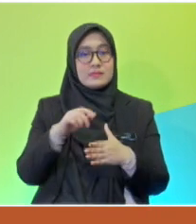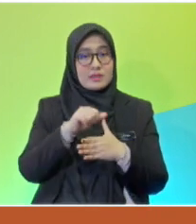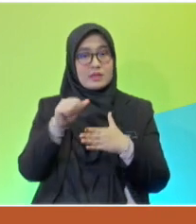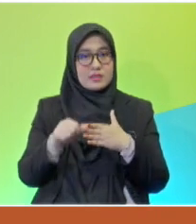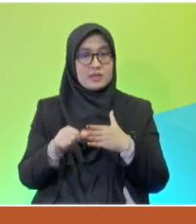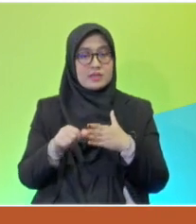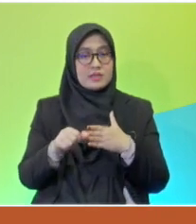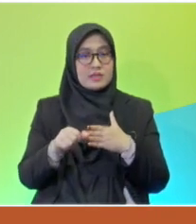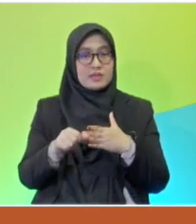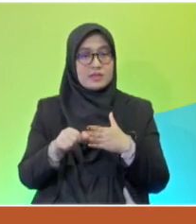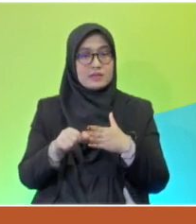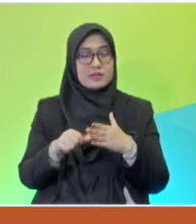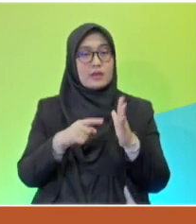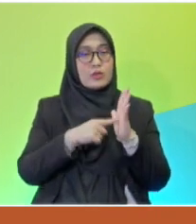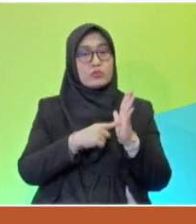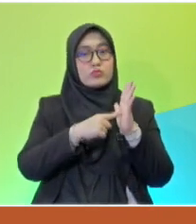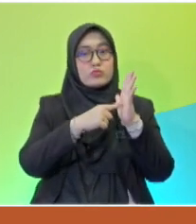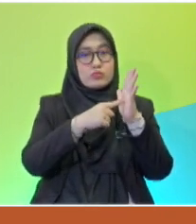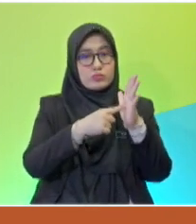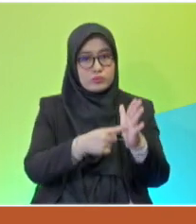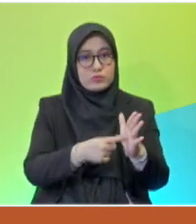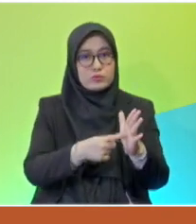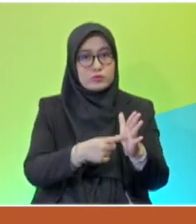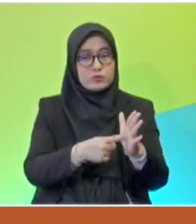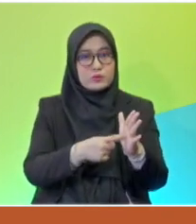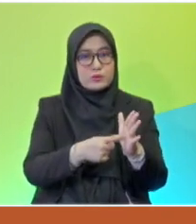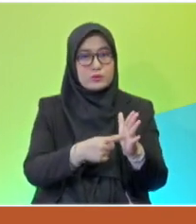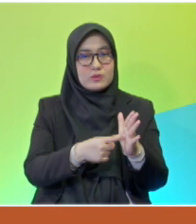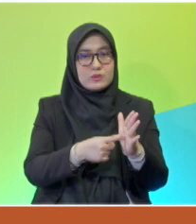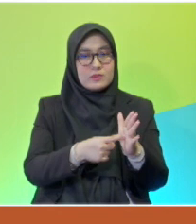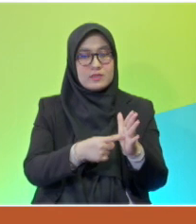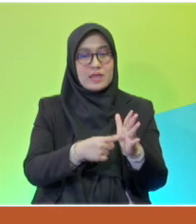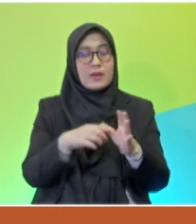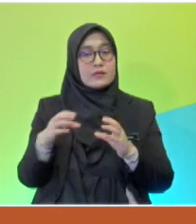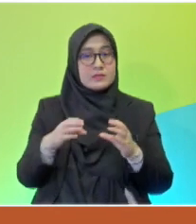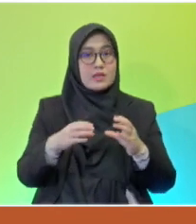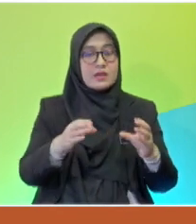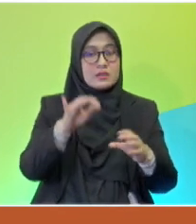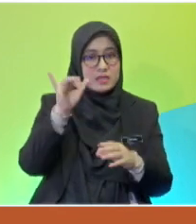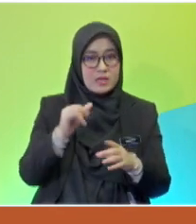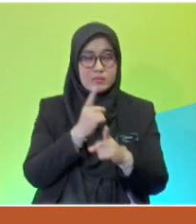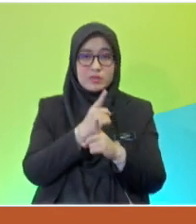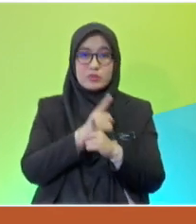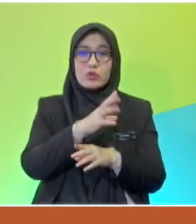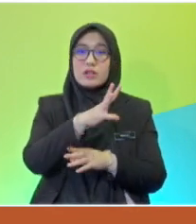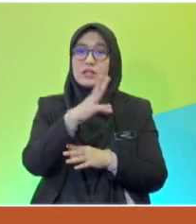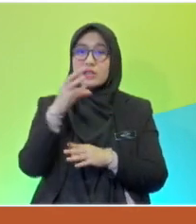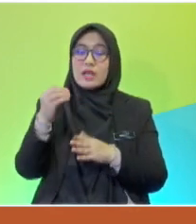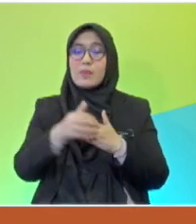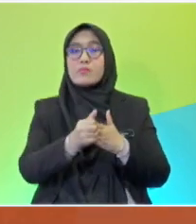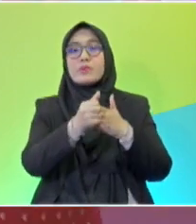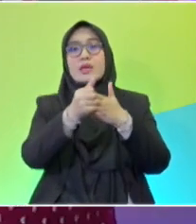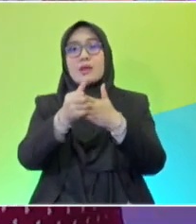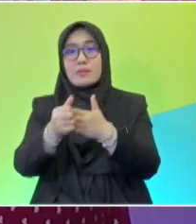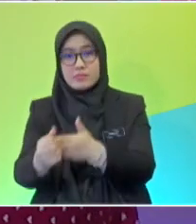display exemplary model of language use and guide others in a given task. Okay, so teachers, this